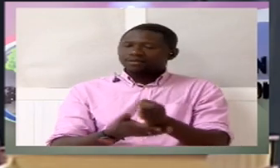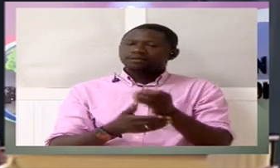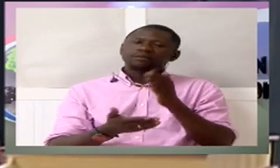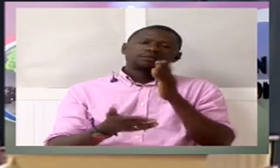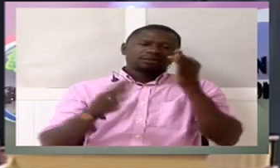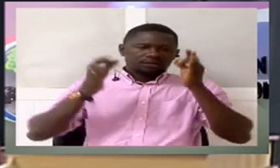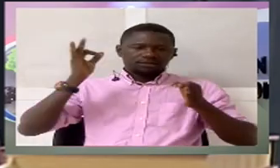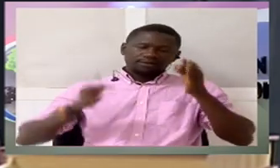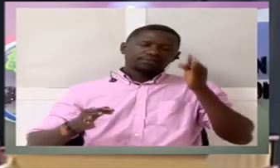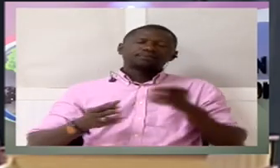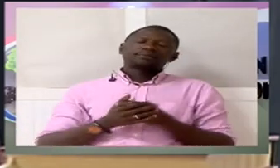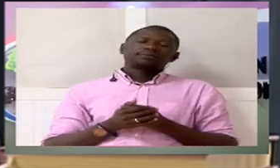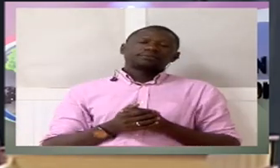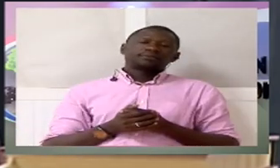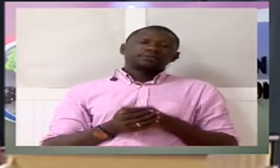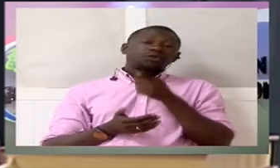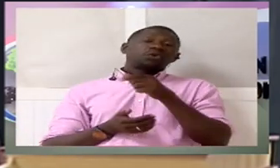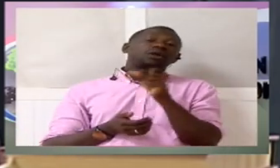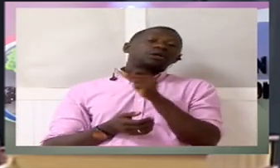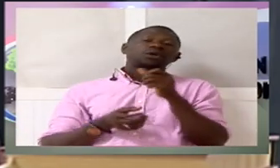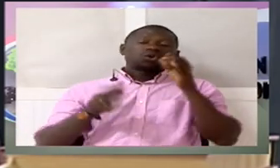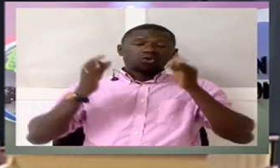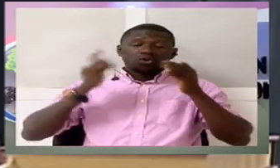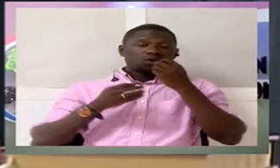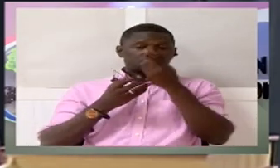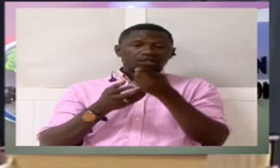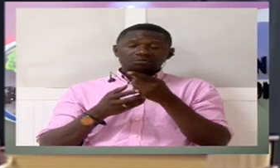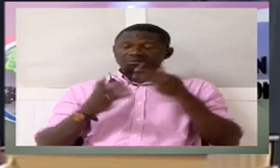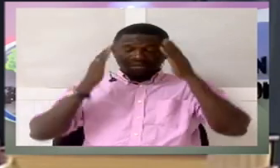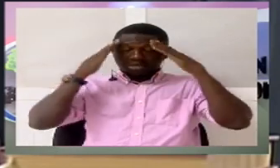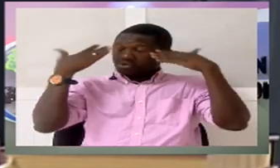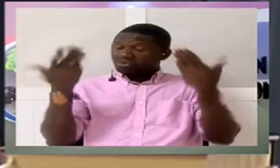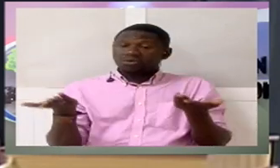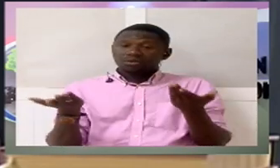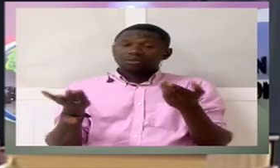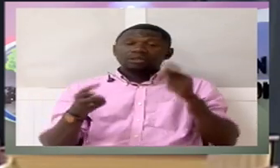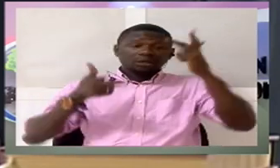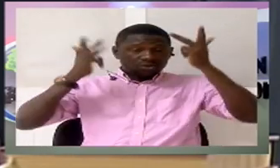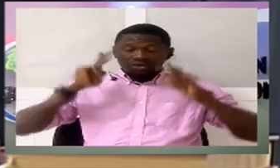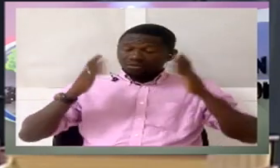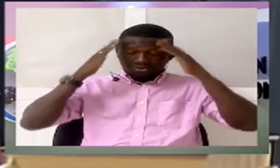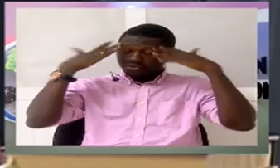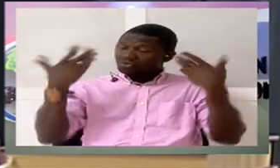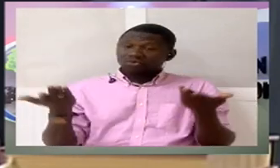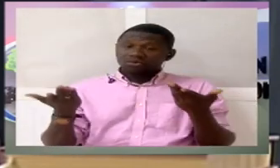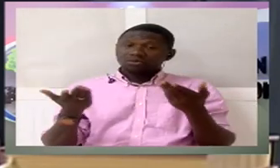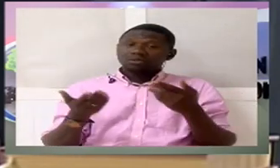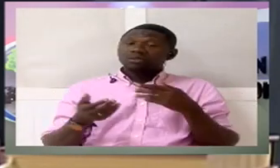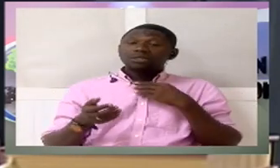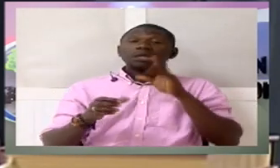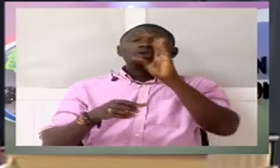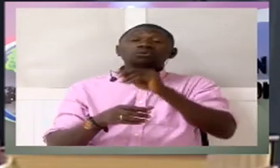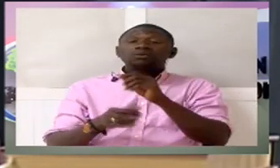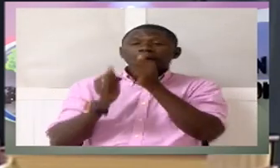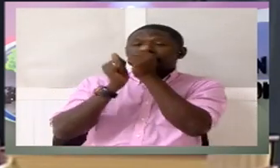before. Ma kalamuta. I wasn't aware of it. Ma kalamuta. No one was aware of it. Lawyer ma long. The lawyer did not know. Ya kele in closed doors. They